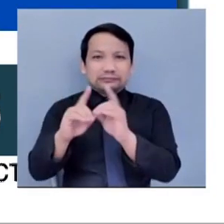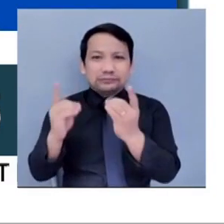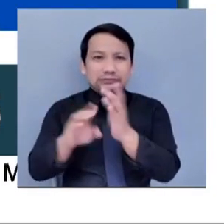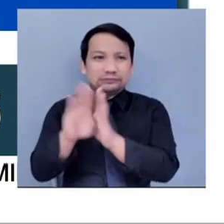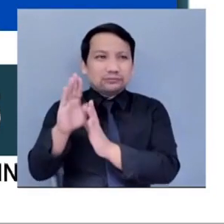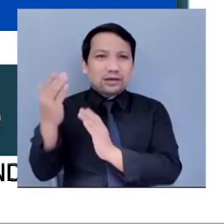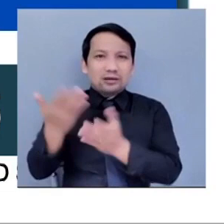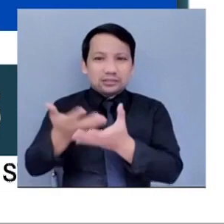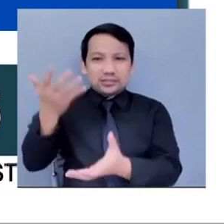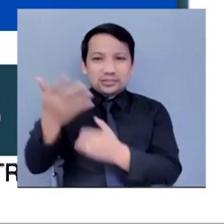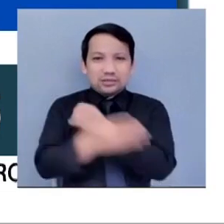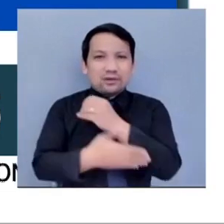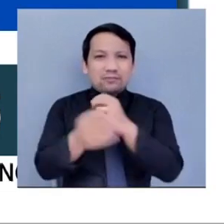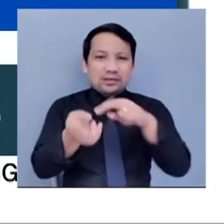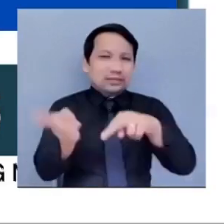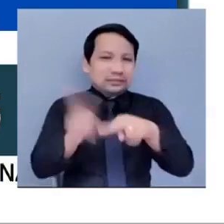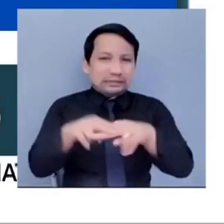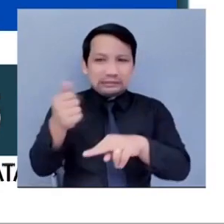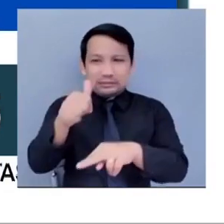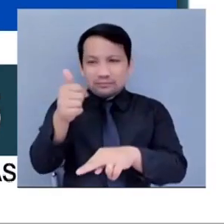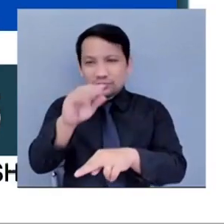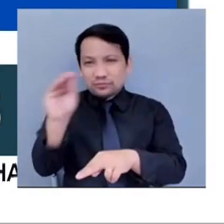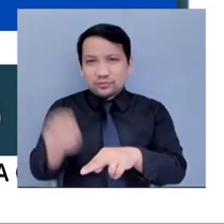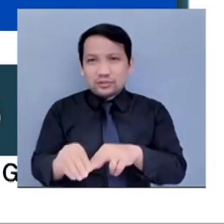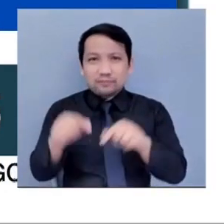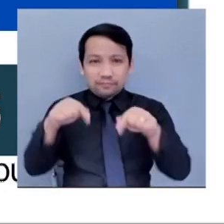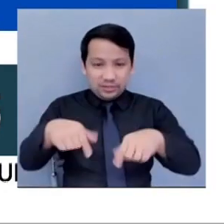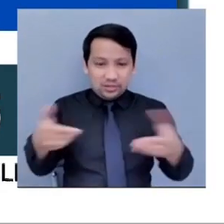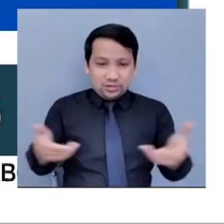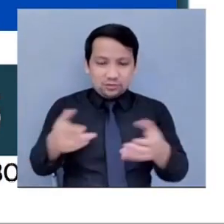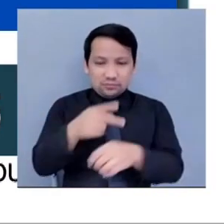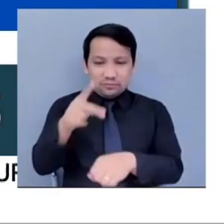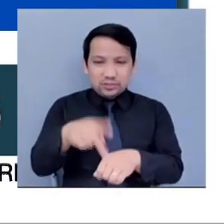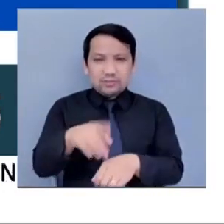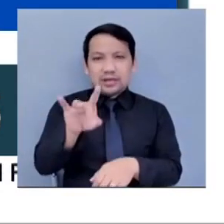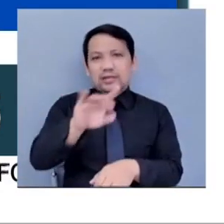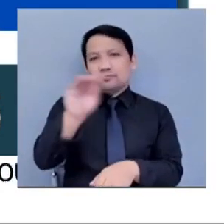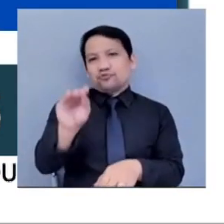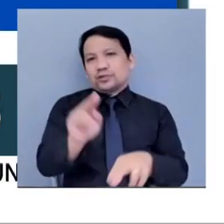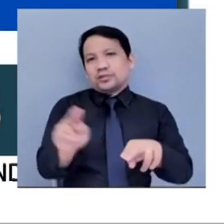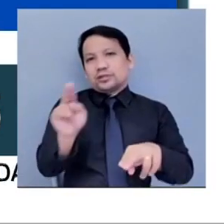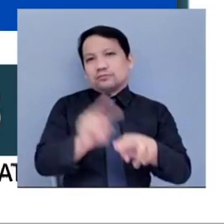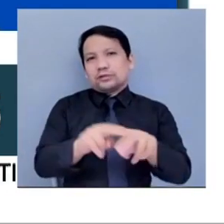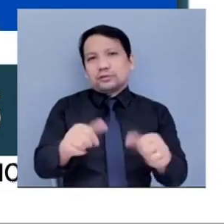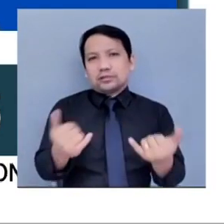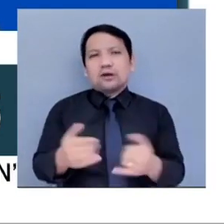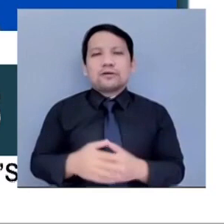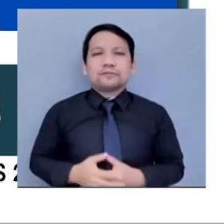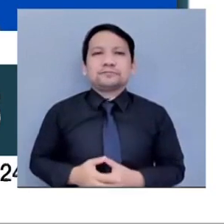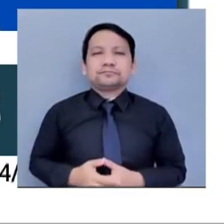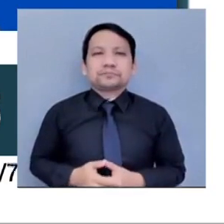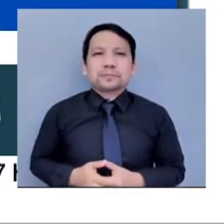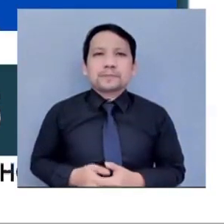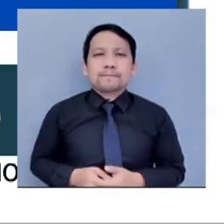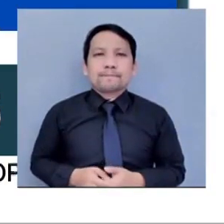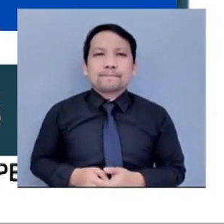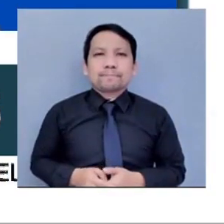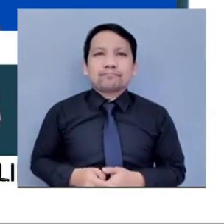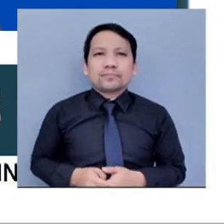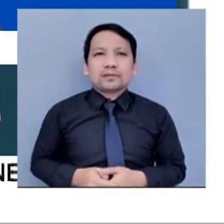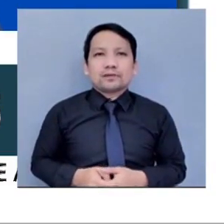more than 10%. Here in the Philippines, it's 8%. We're kind of near with the global trend.